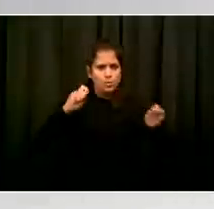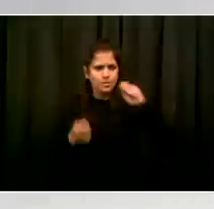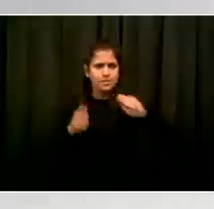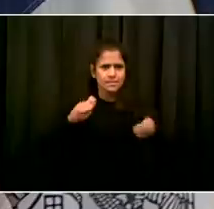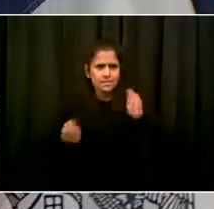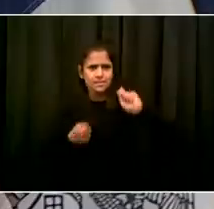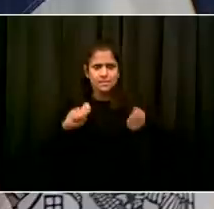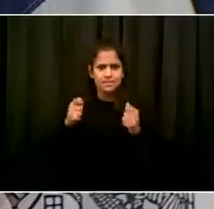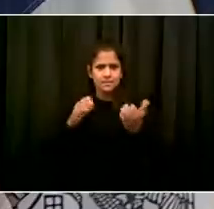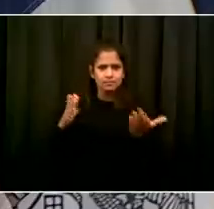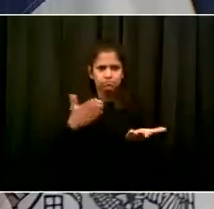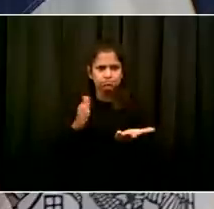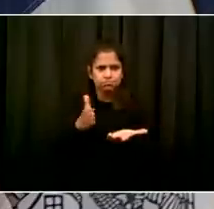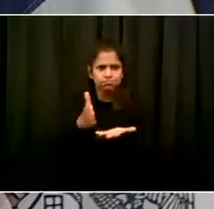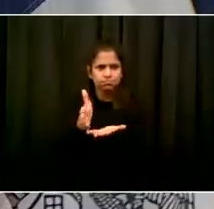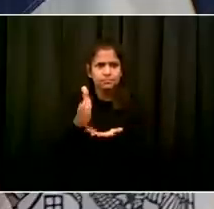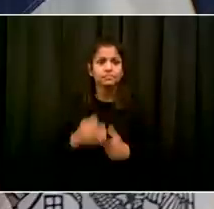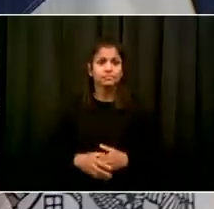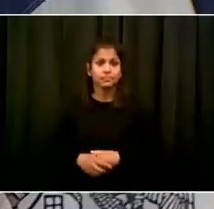Jen.